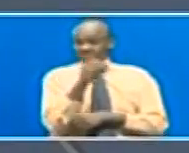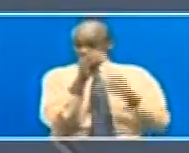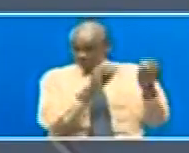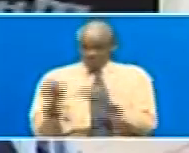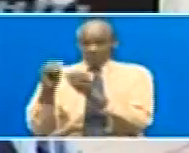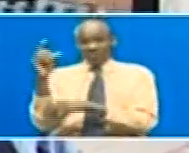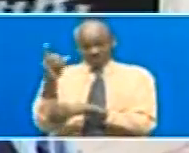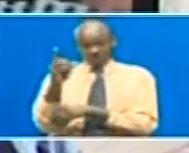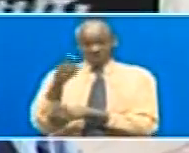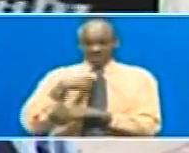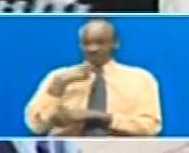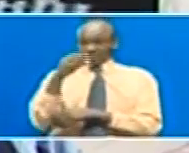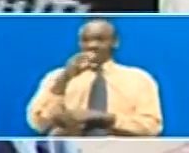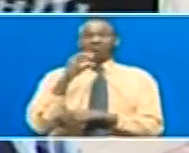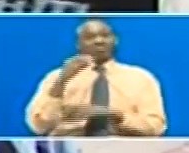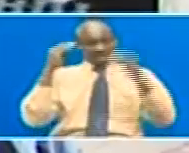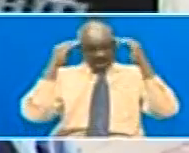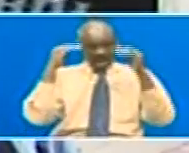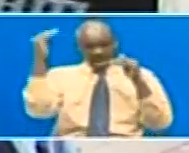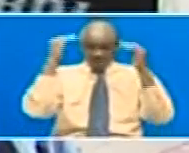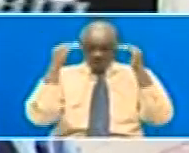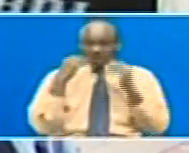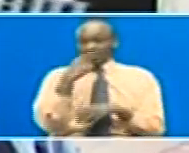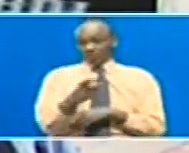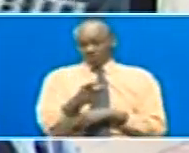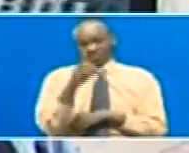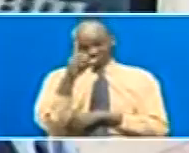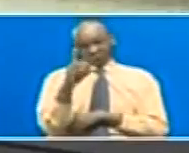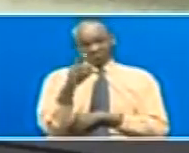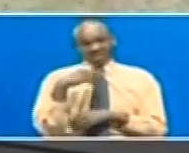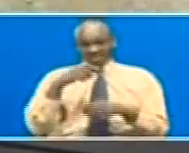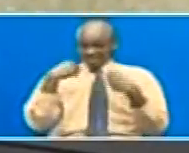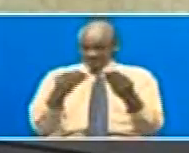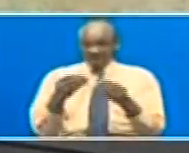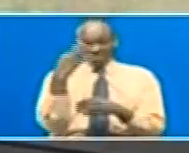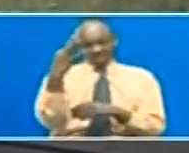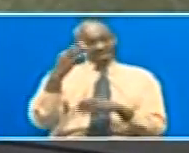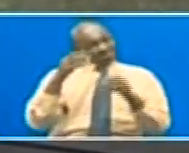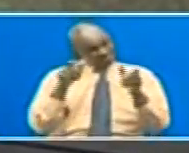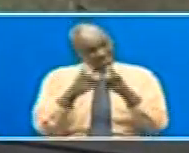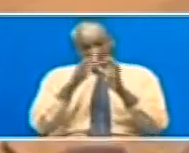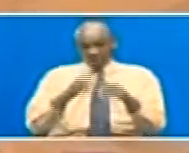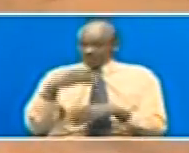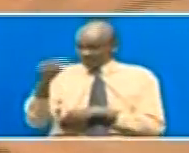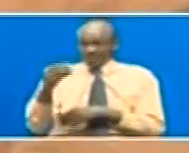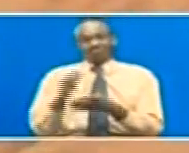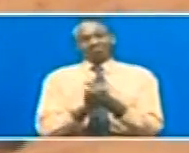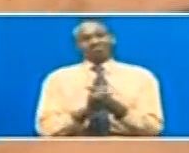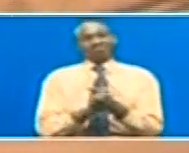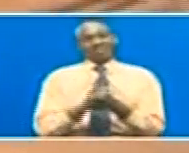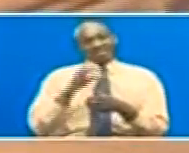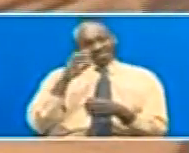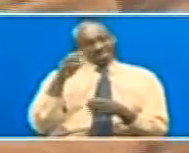Supreme Court directed the Communications Authority of Kenya to reinstate digital frequencies for three media houses, KTN, Citizen